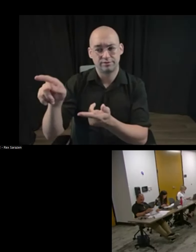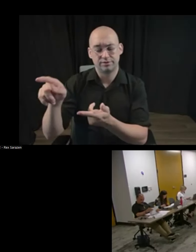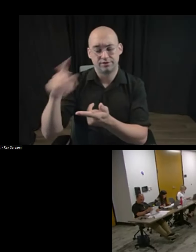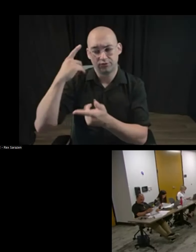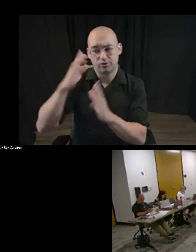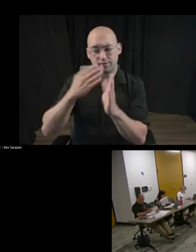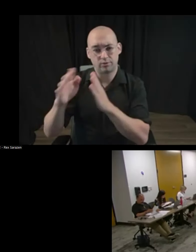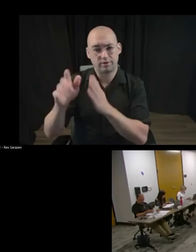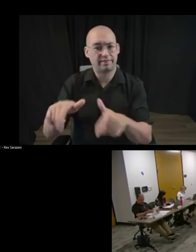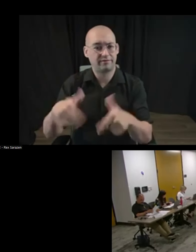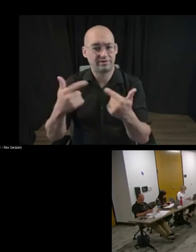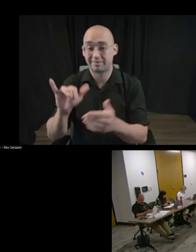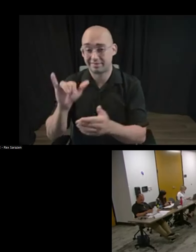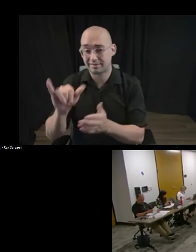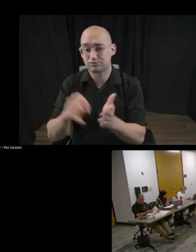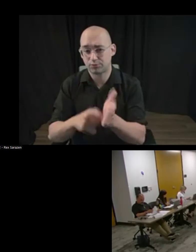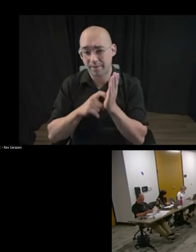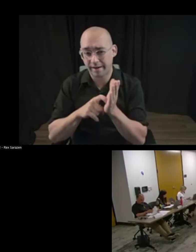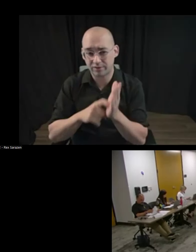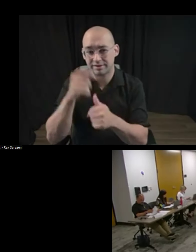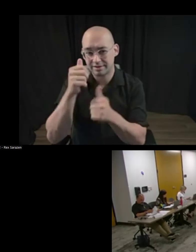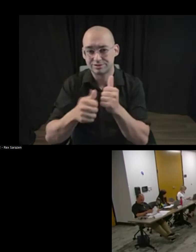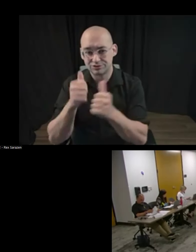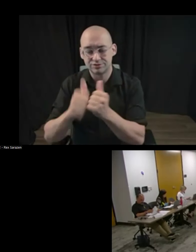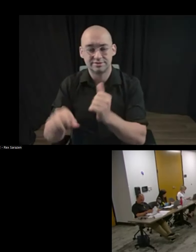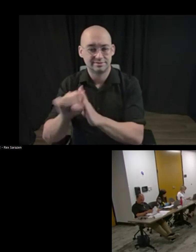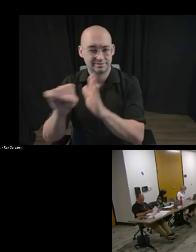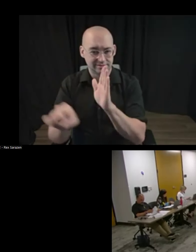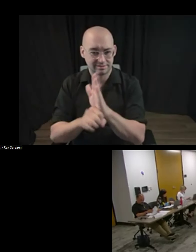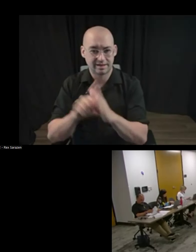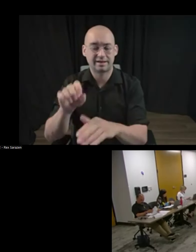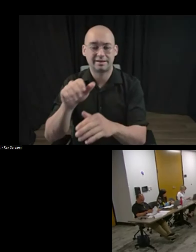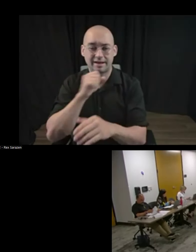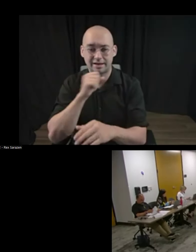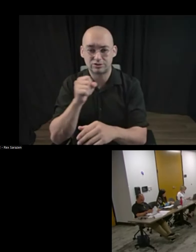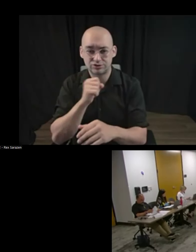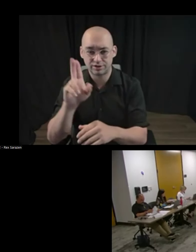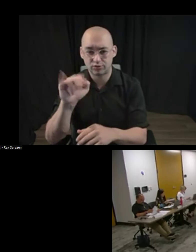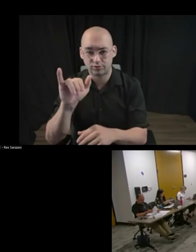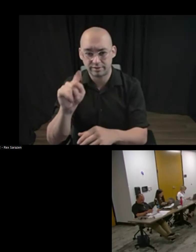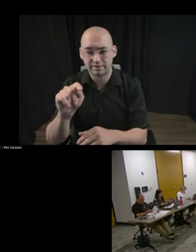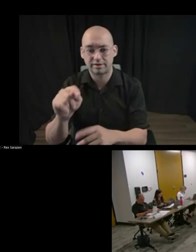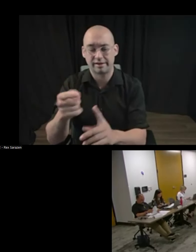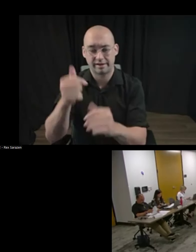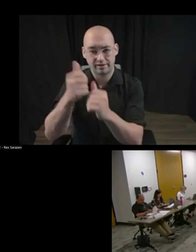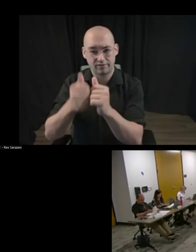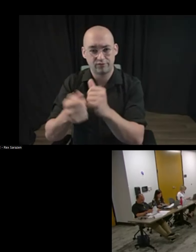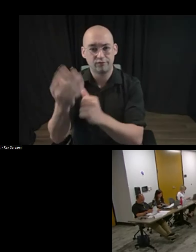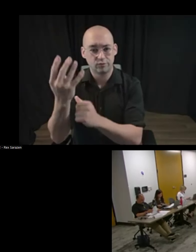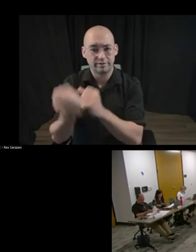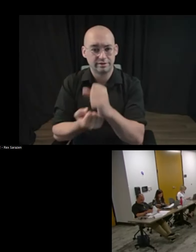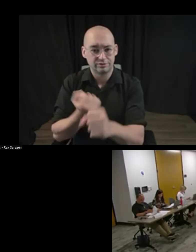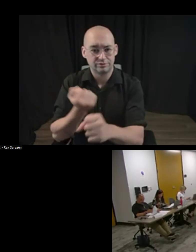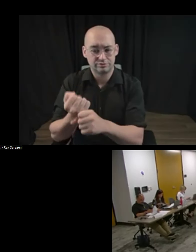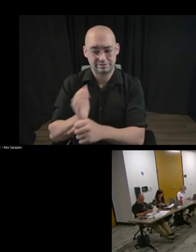is required of every state unit on aging in the country every 4 years. So ours was due